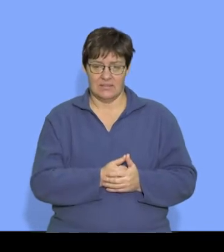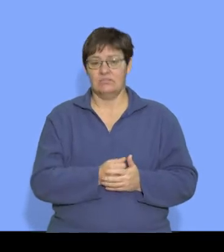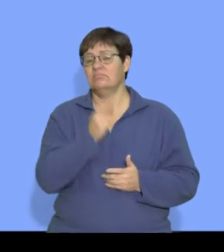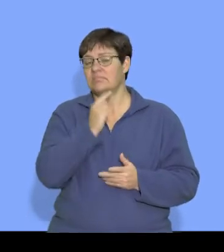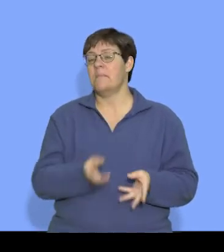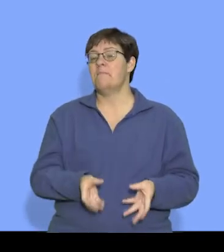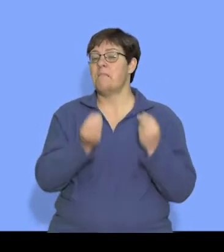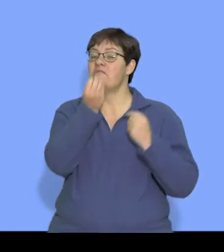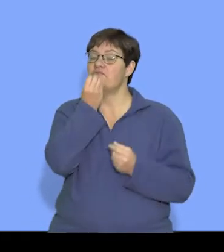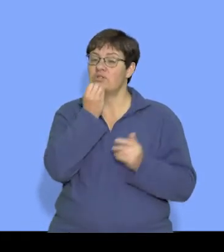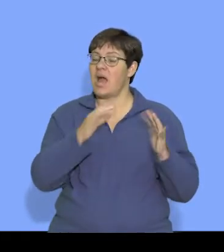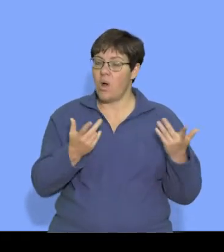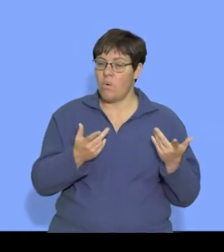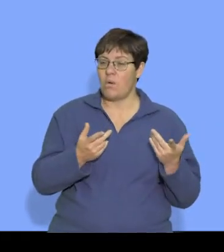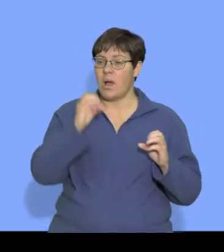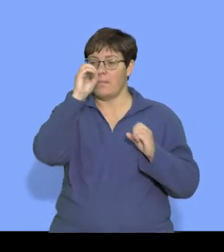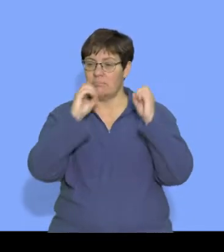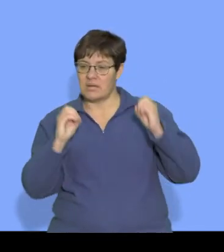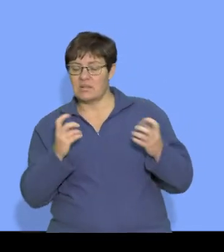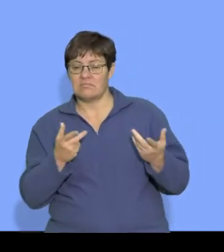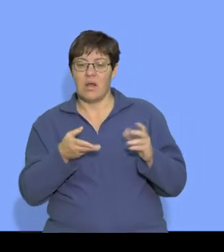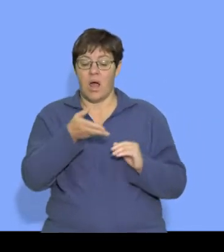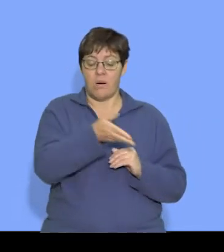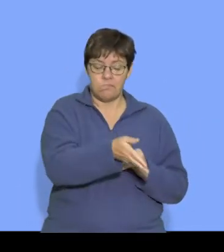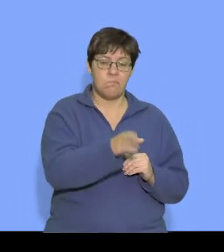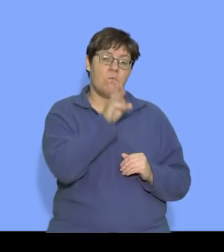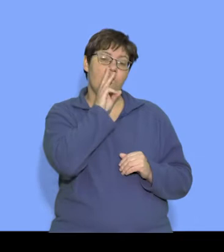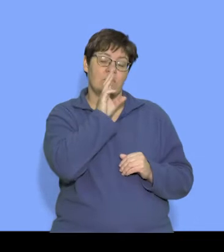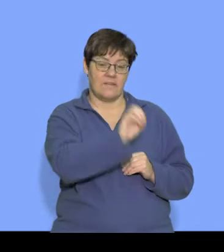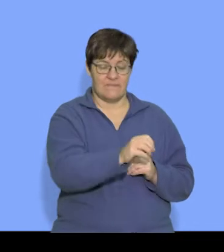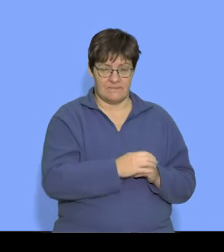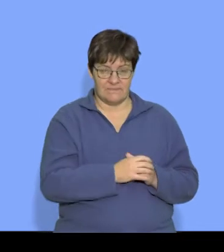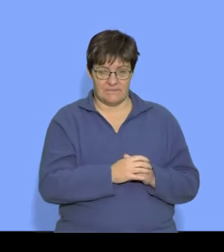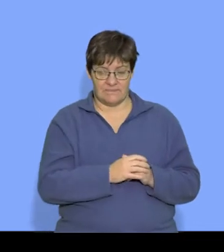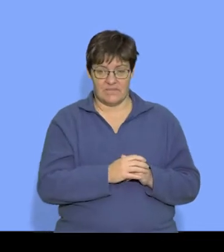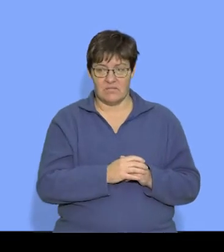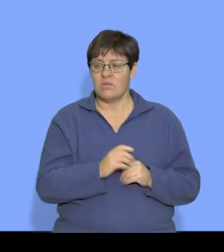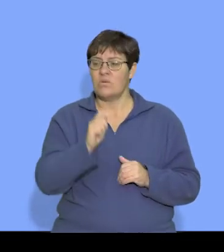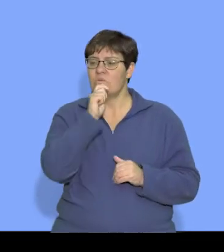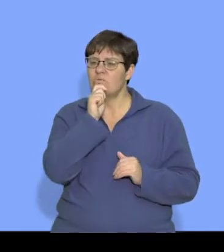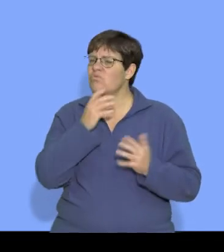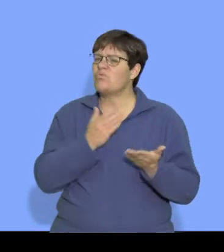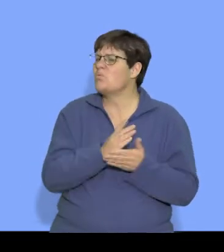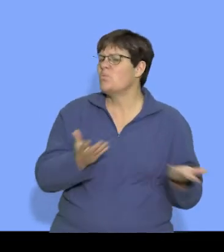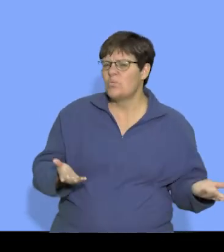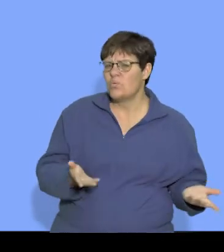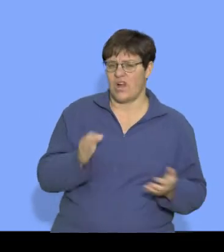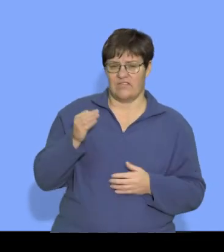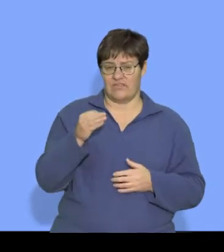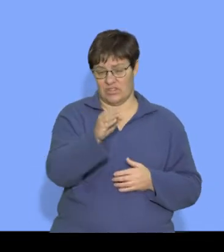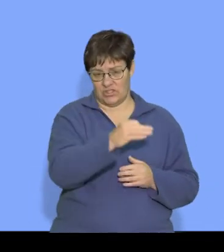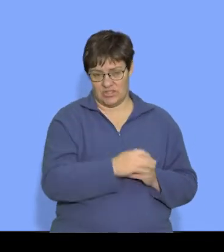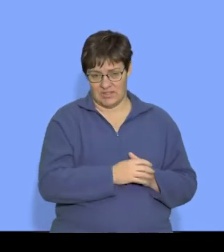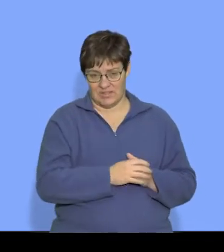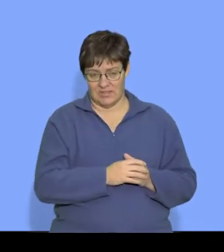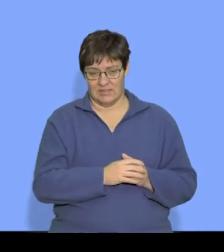These are individuals that obtain nutrients from particles suspended in water. These are generally used by fish. So